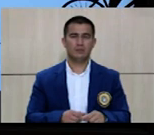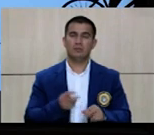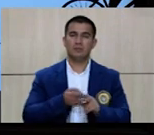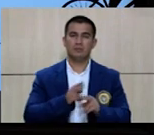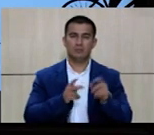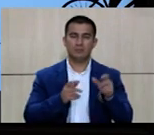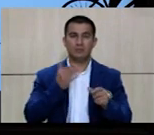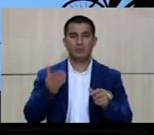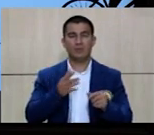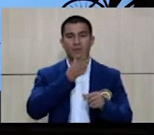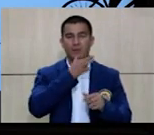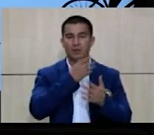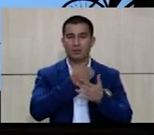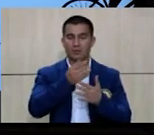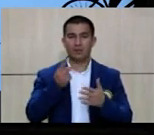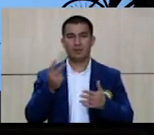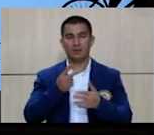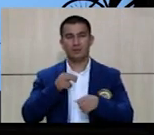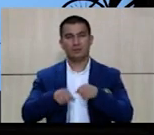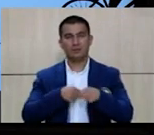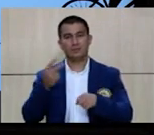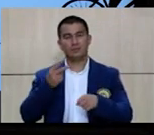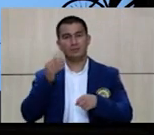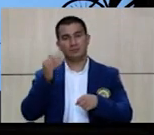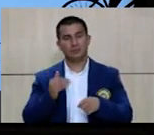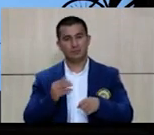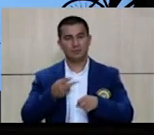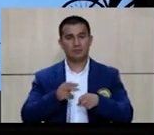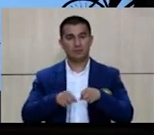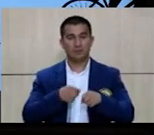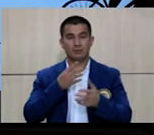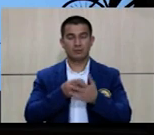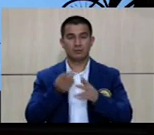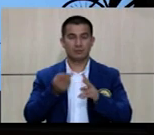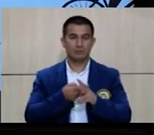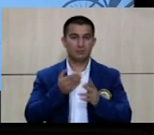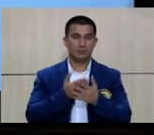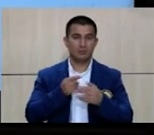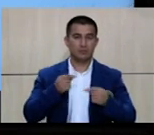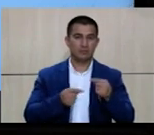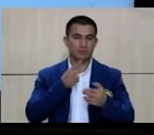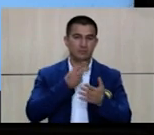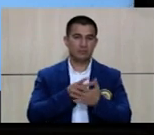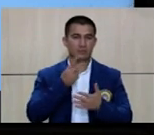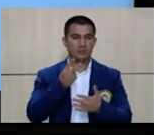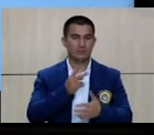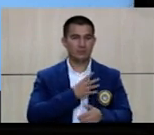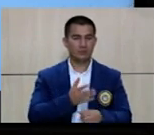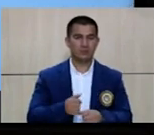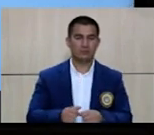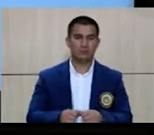vaqtidan ikkinchi velosipedchini vaqtini ayirsak 2 ga teng ekan. Keling, tenglama ko'rinishida yozib